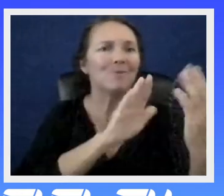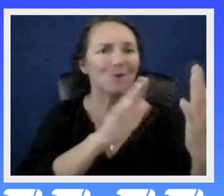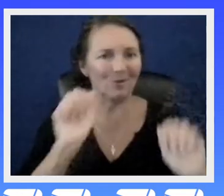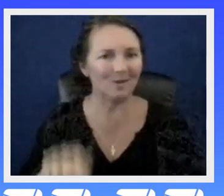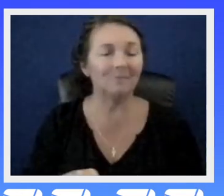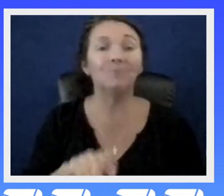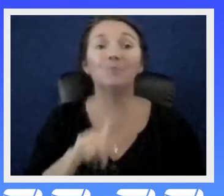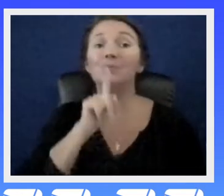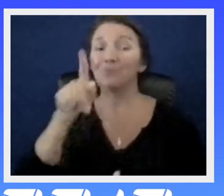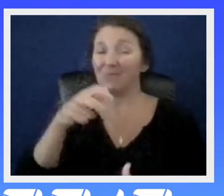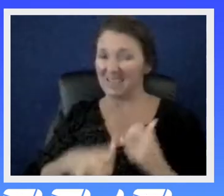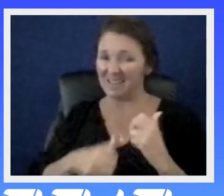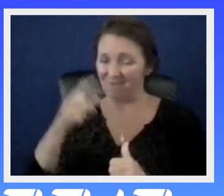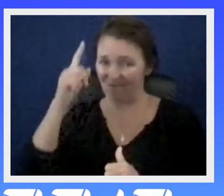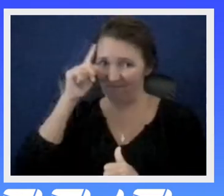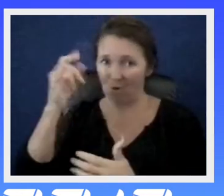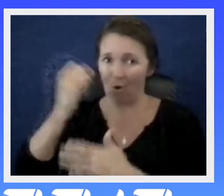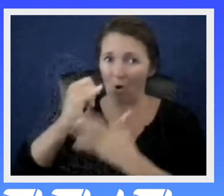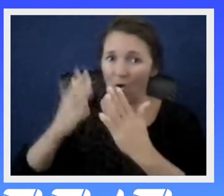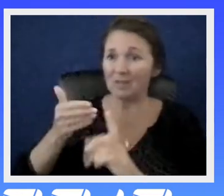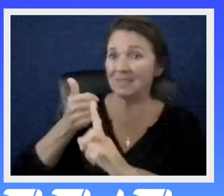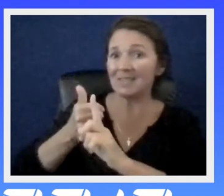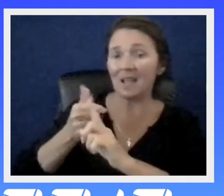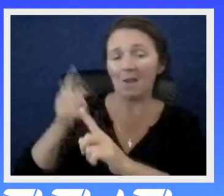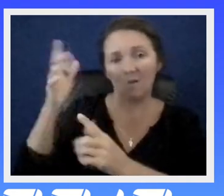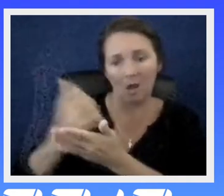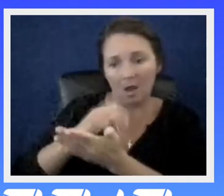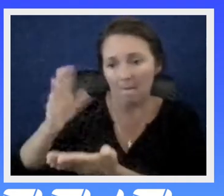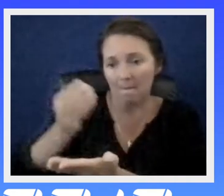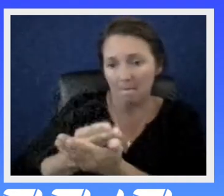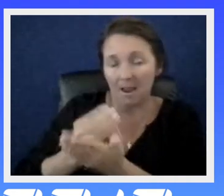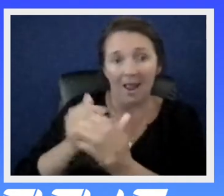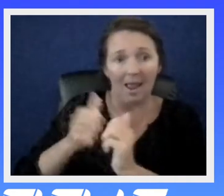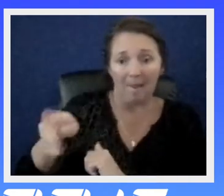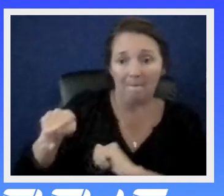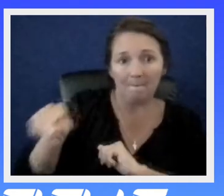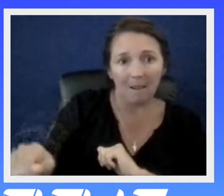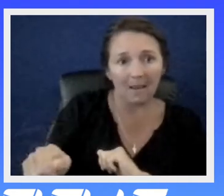difficult given the sources of income and how artists are paid. We can